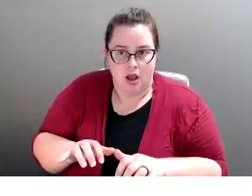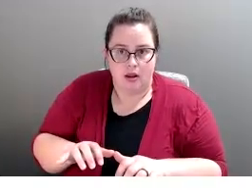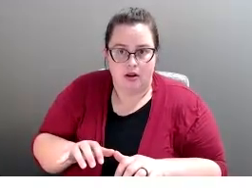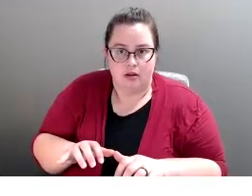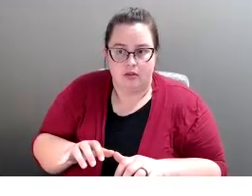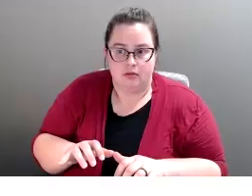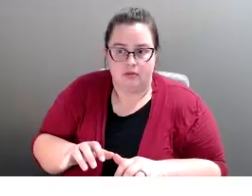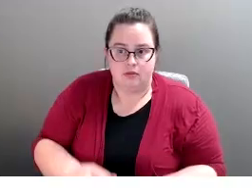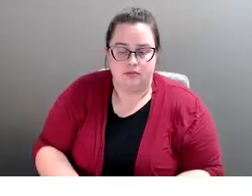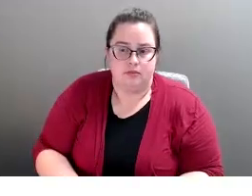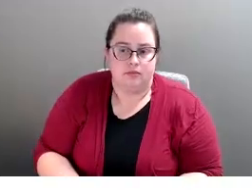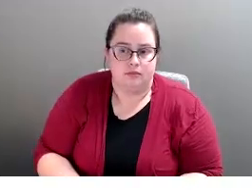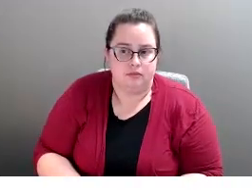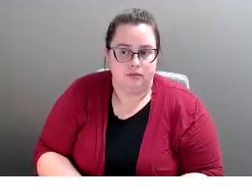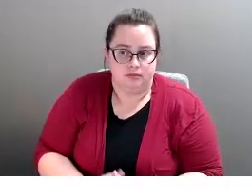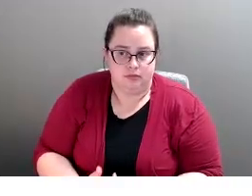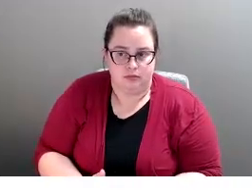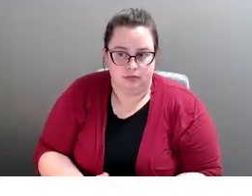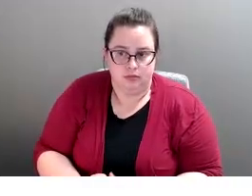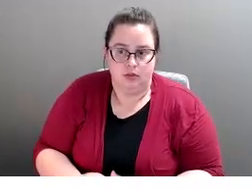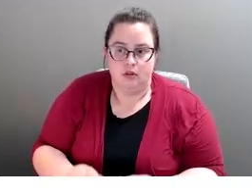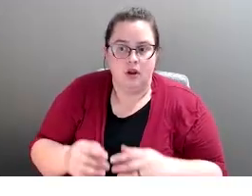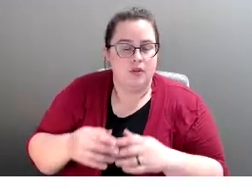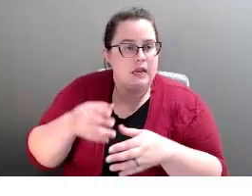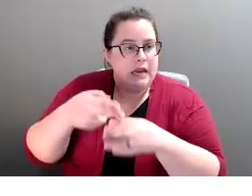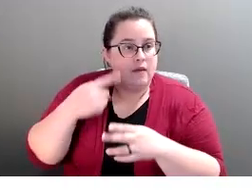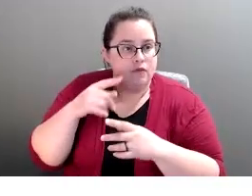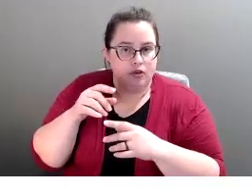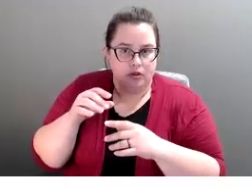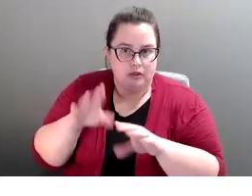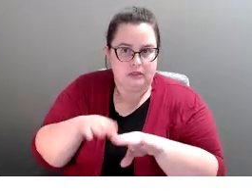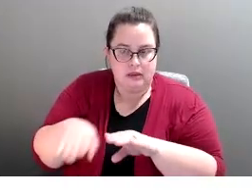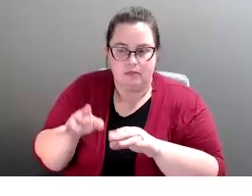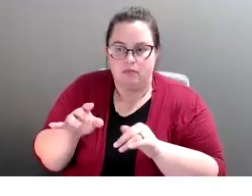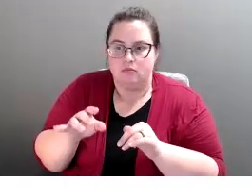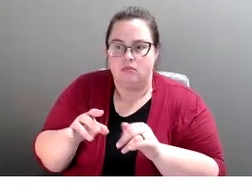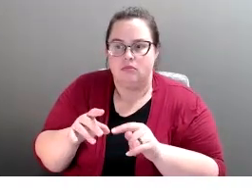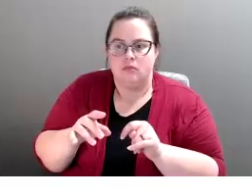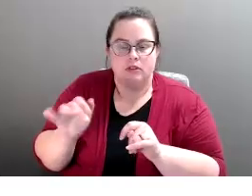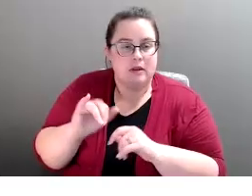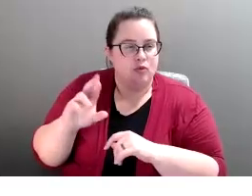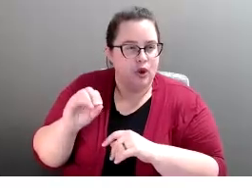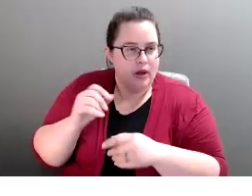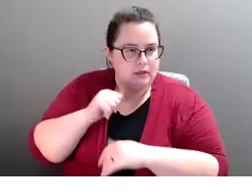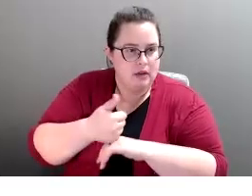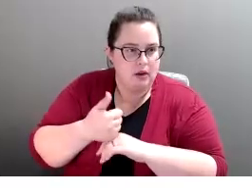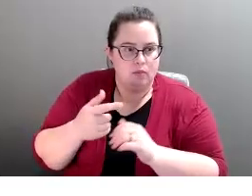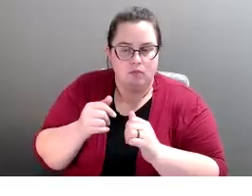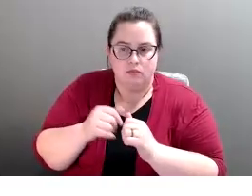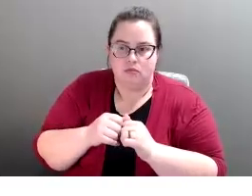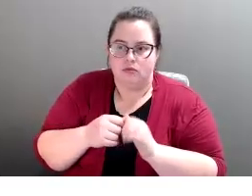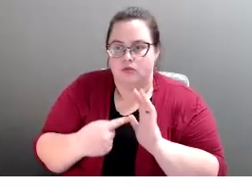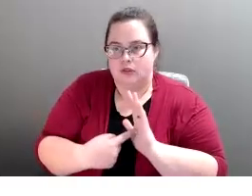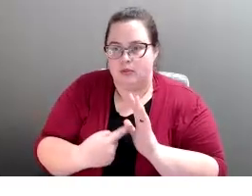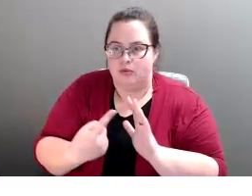step, just like how Rio had it, like you saw the guided buttons there. So tell me a joke.